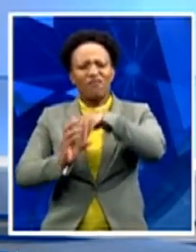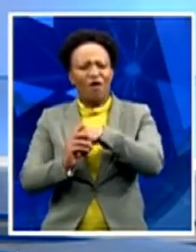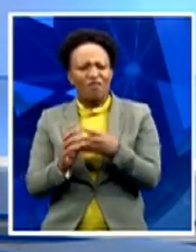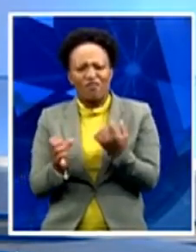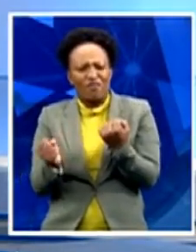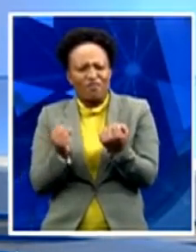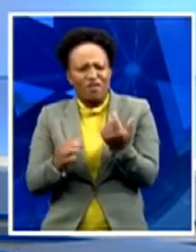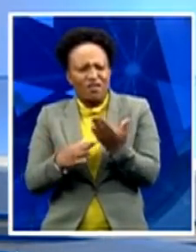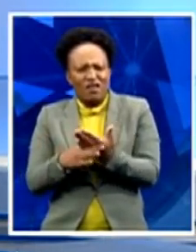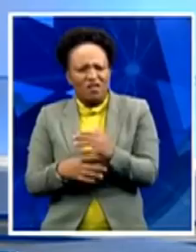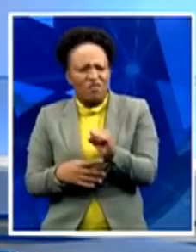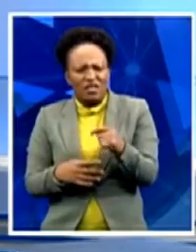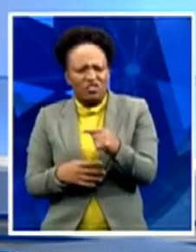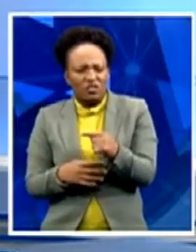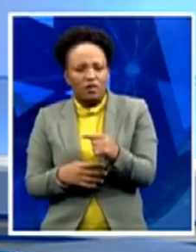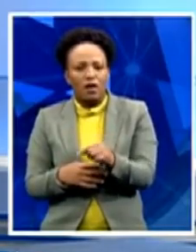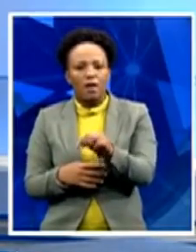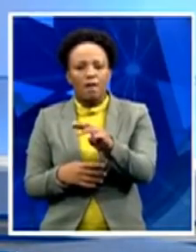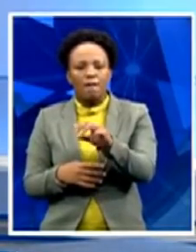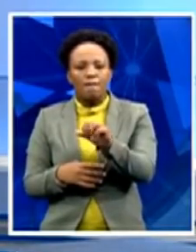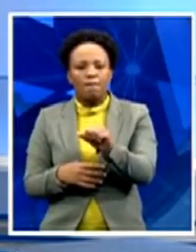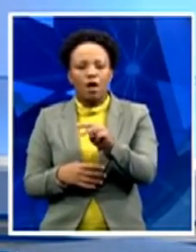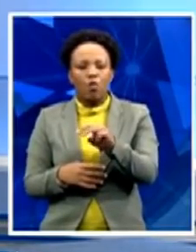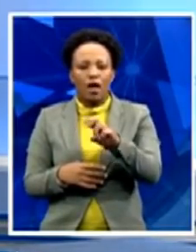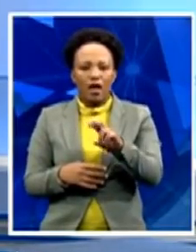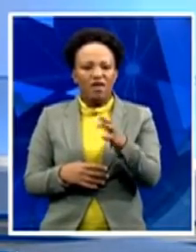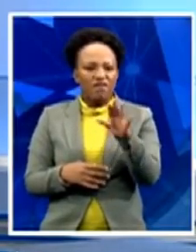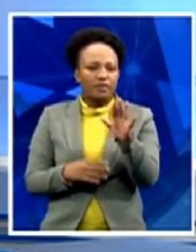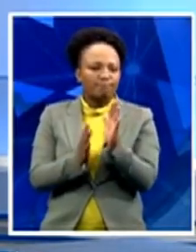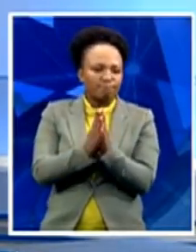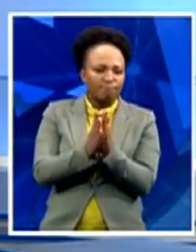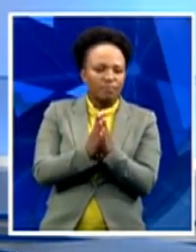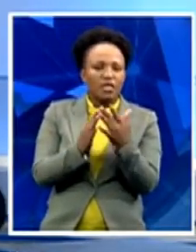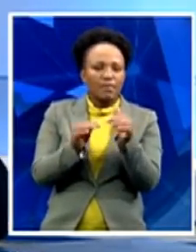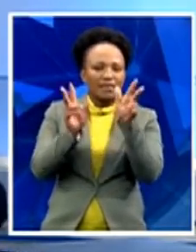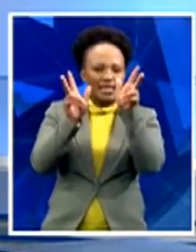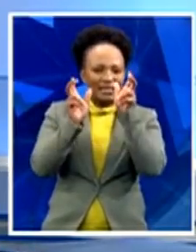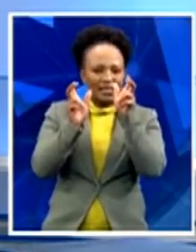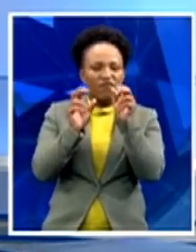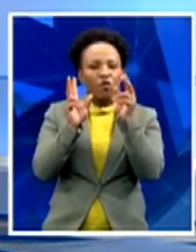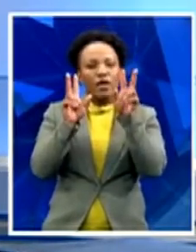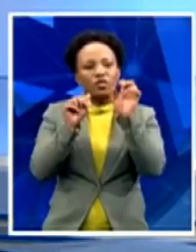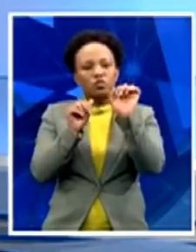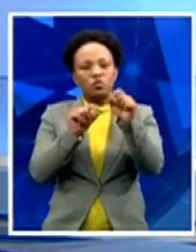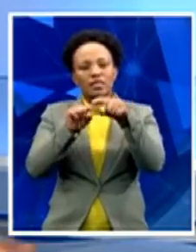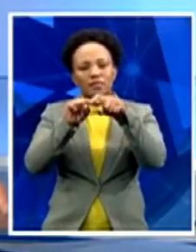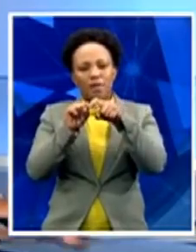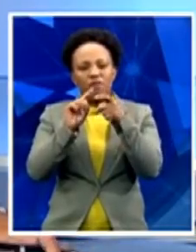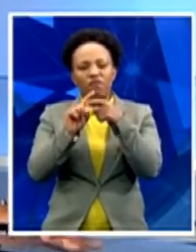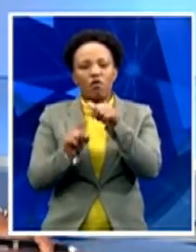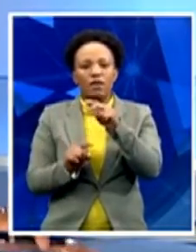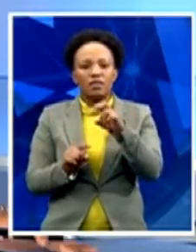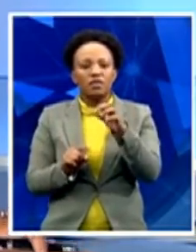an application with the court to listen to the matter of his suspension from the ANC in 2013 and how it relates